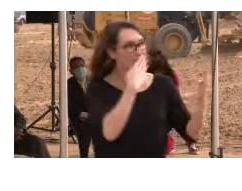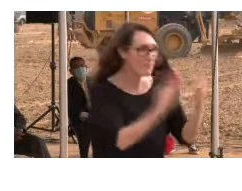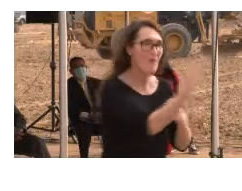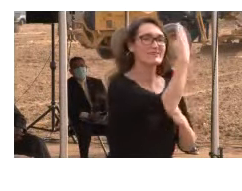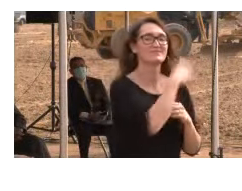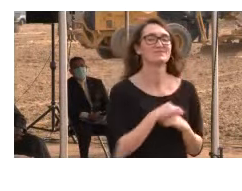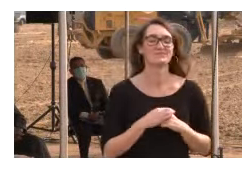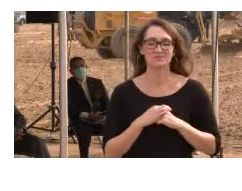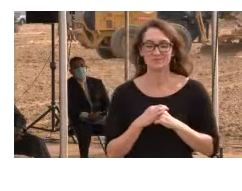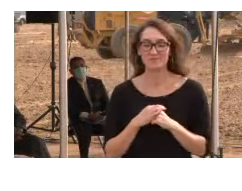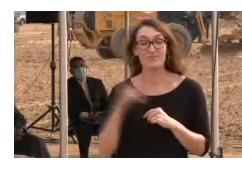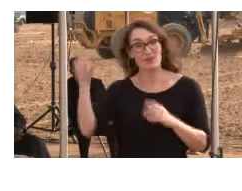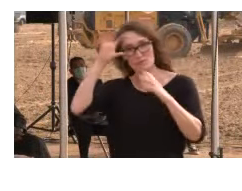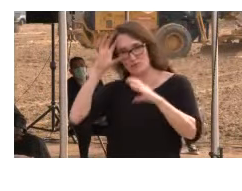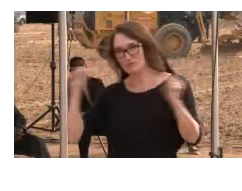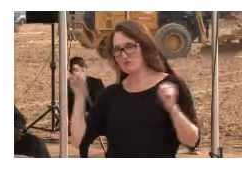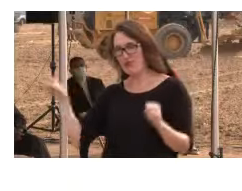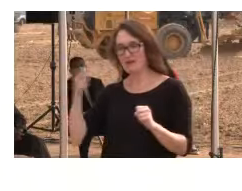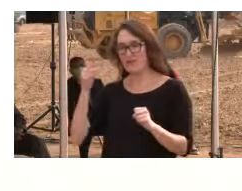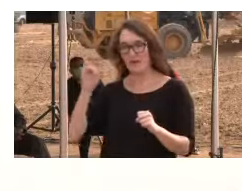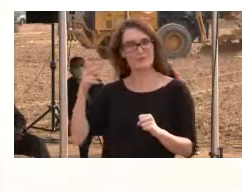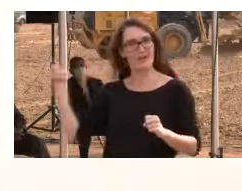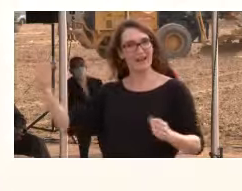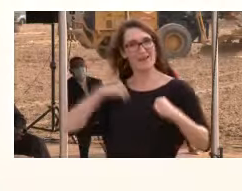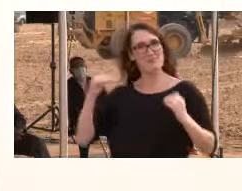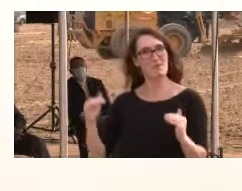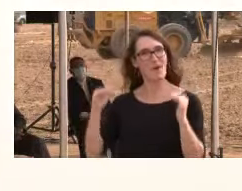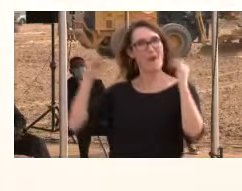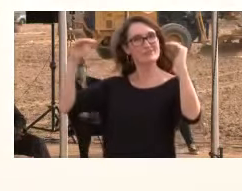morning. President Goldsmith gave me a promotion.